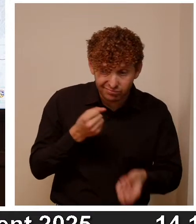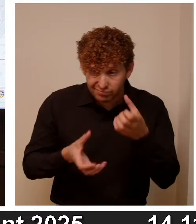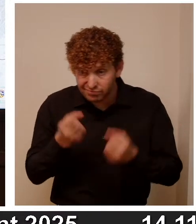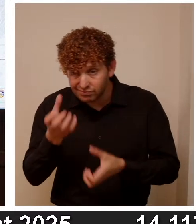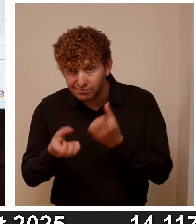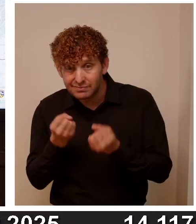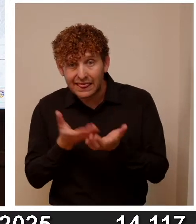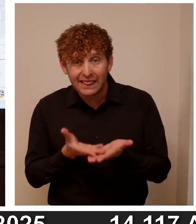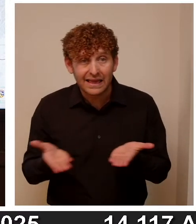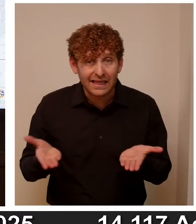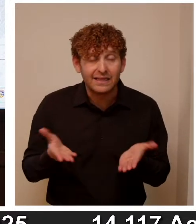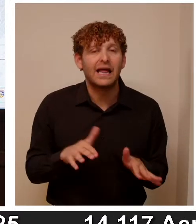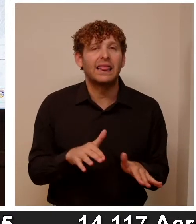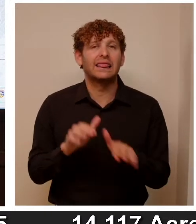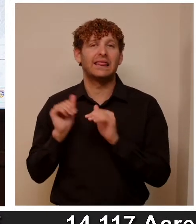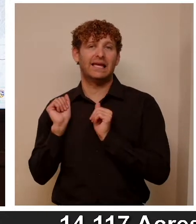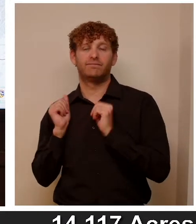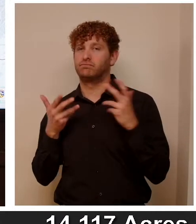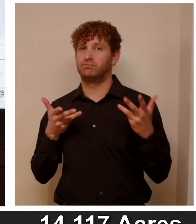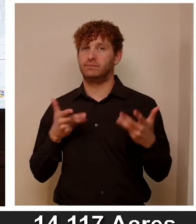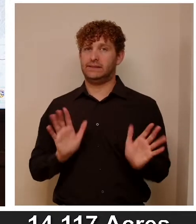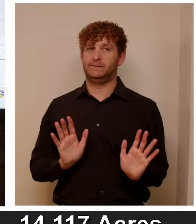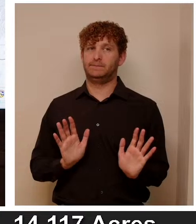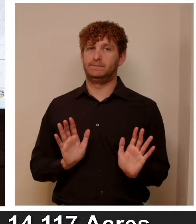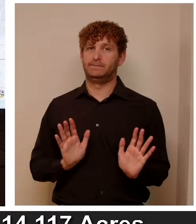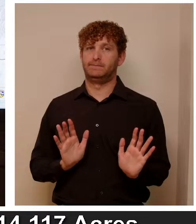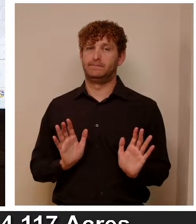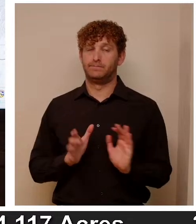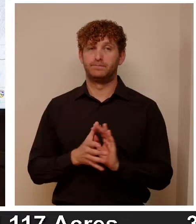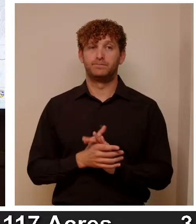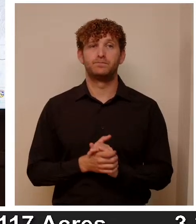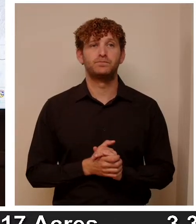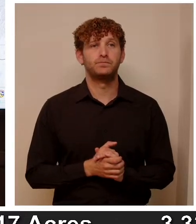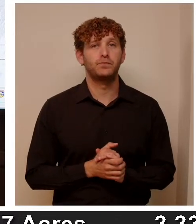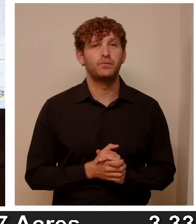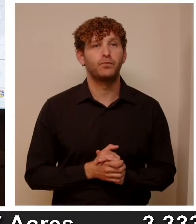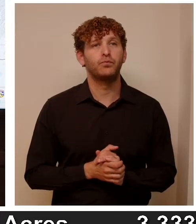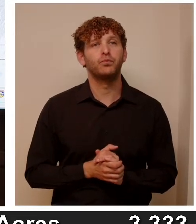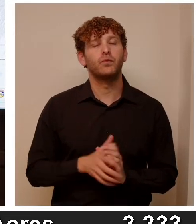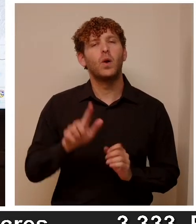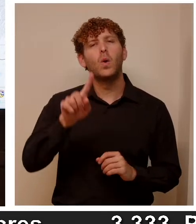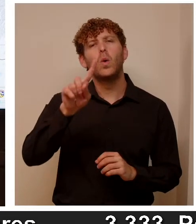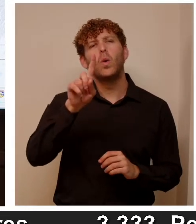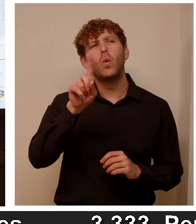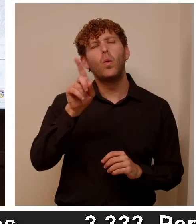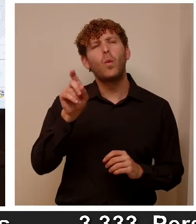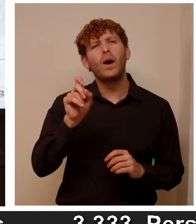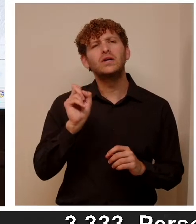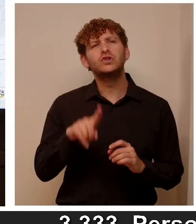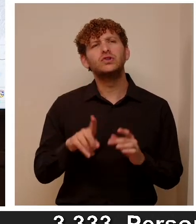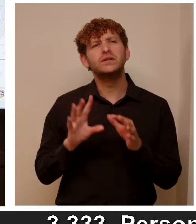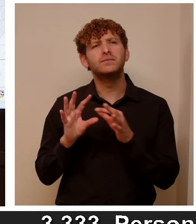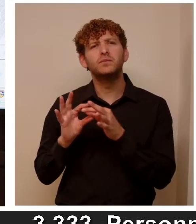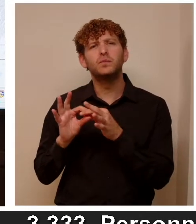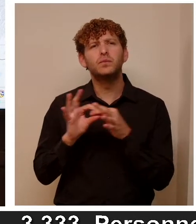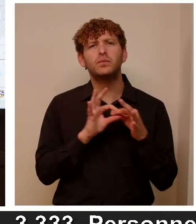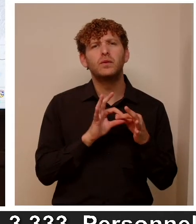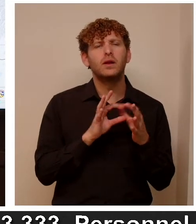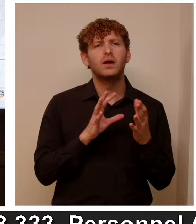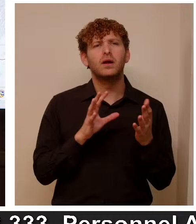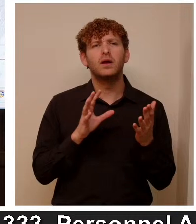to exit the area. There's questions about whether or not we're going to be in that area. We will